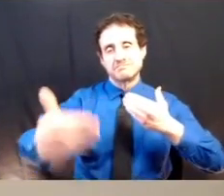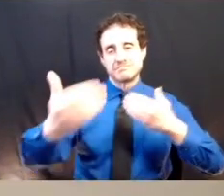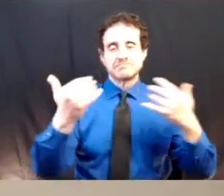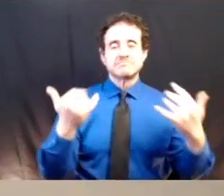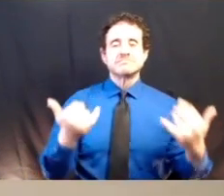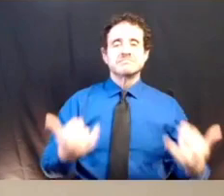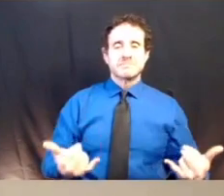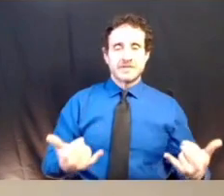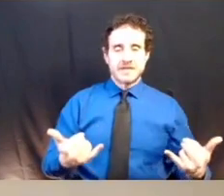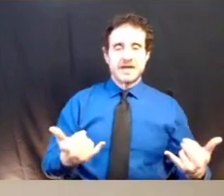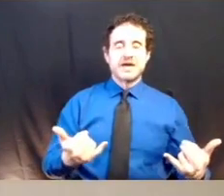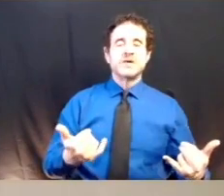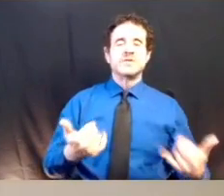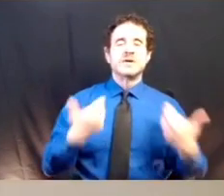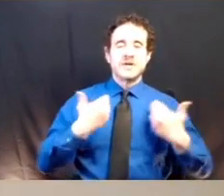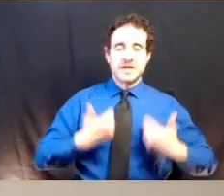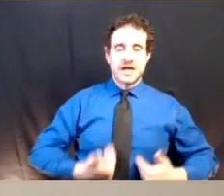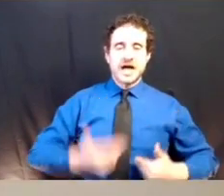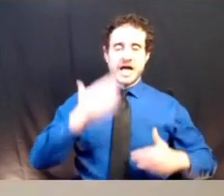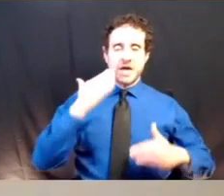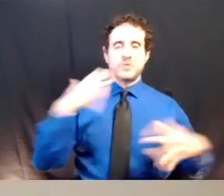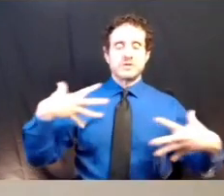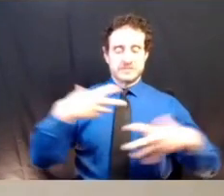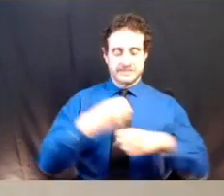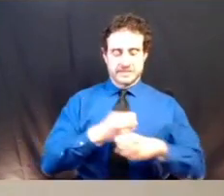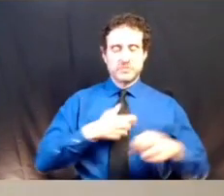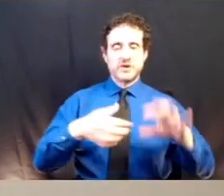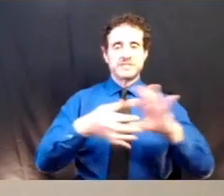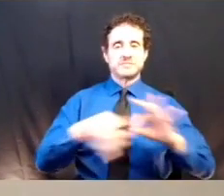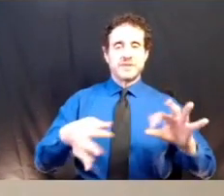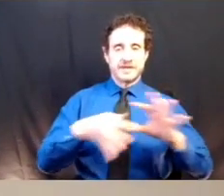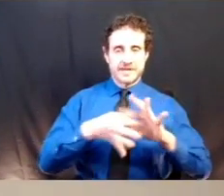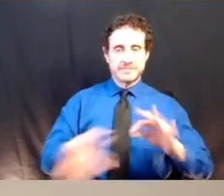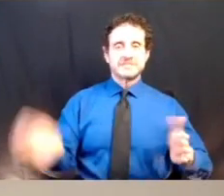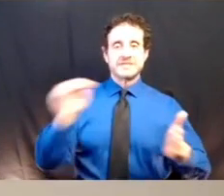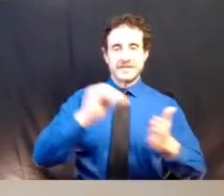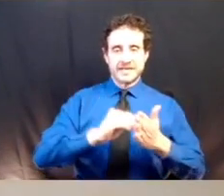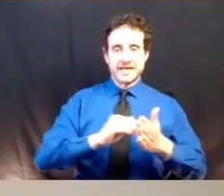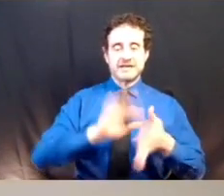I will summarize my comments in Spanish.